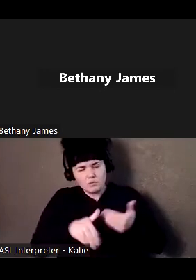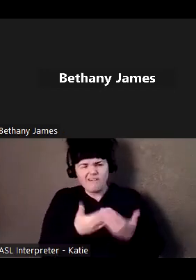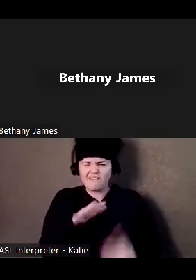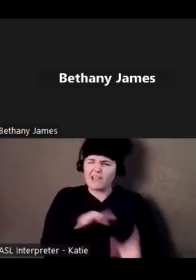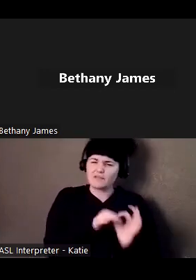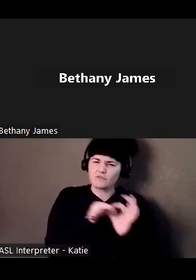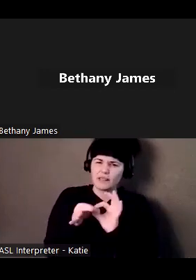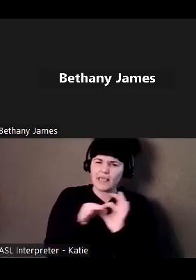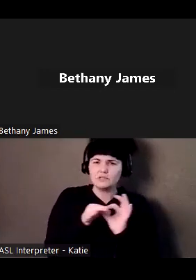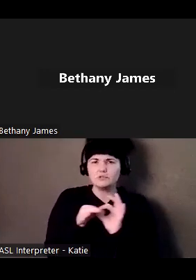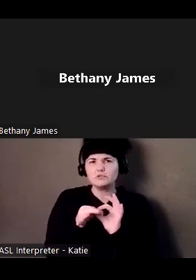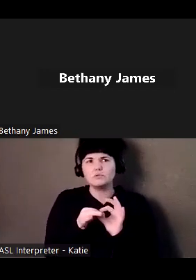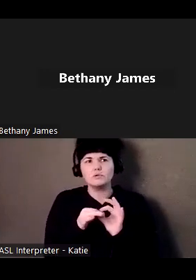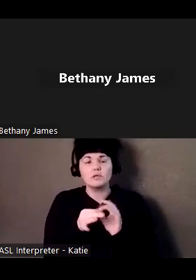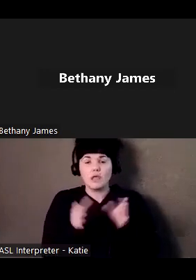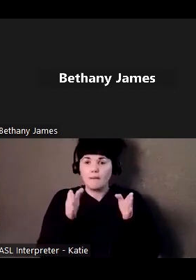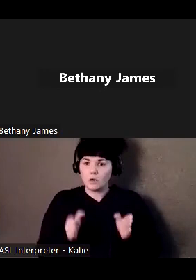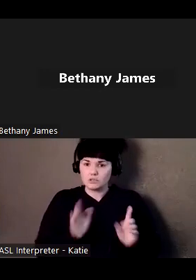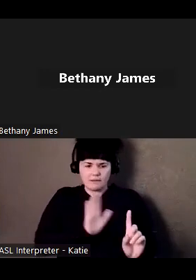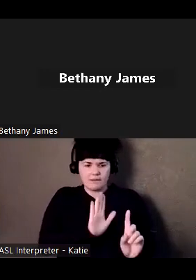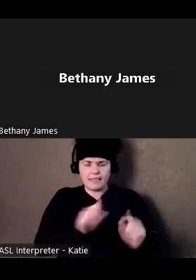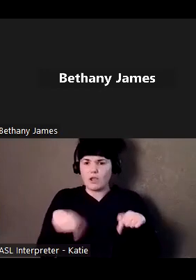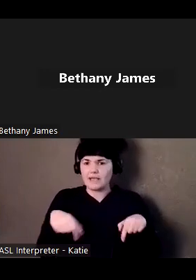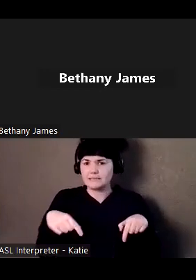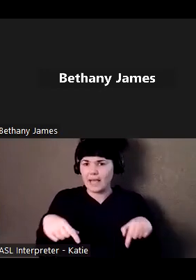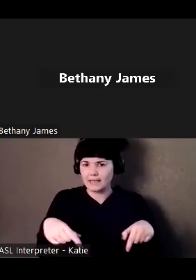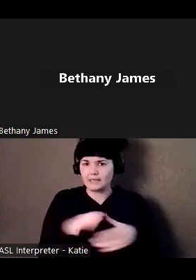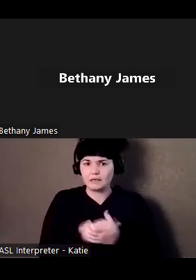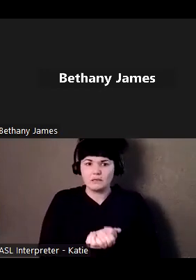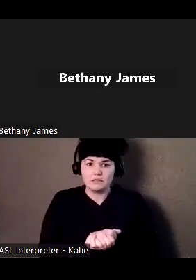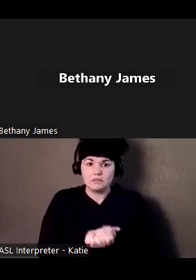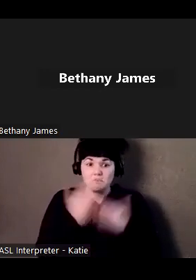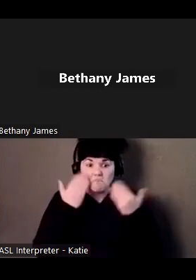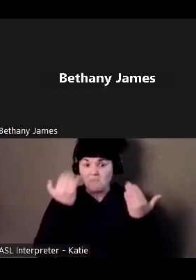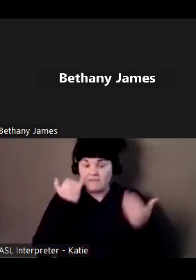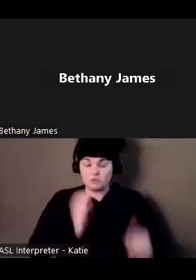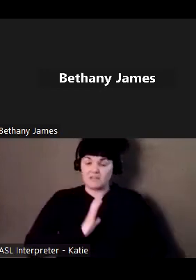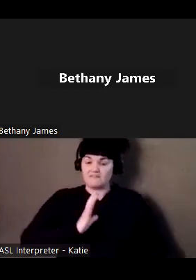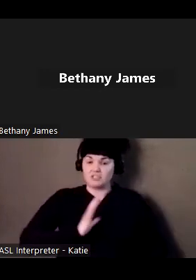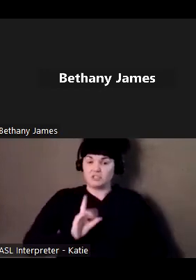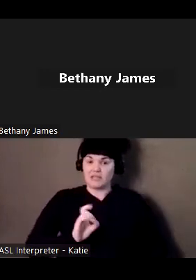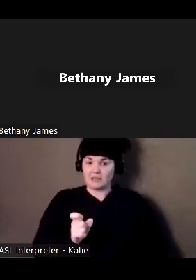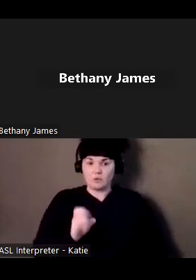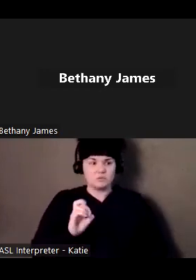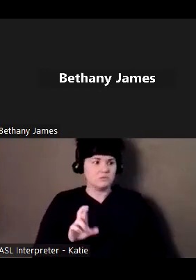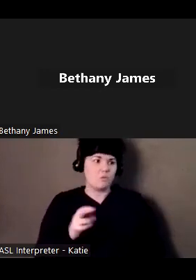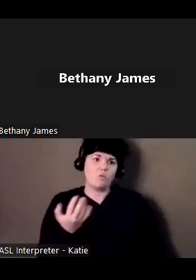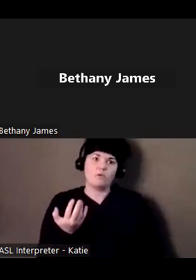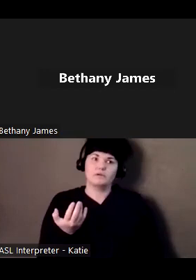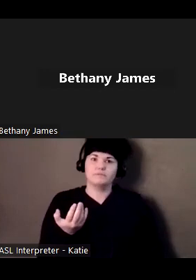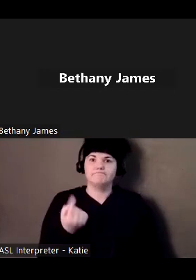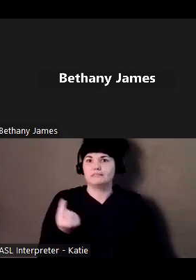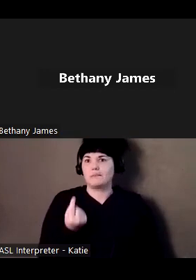to a person's anxiety, whether or not that was an official diagnosis they had or something